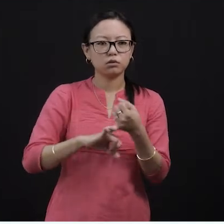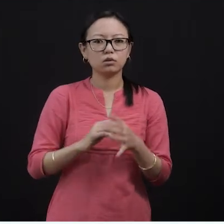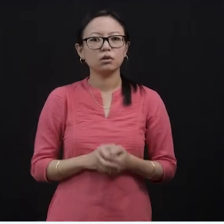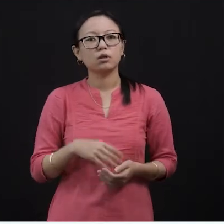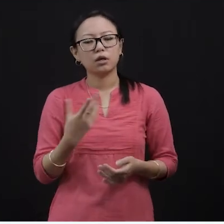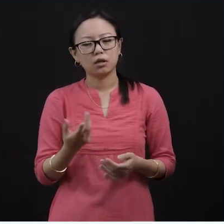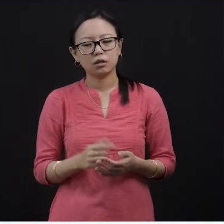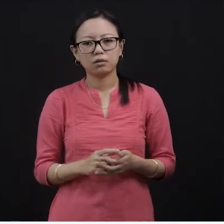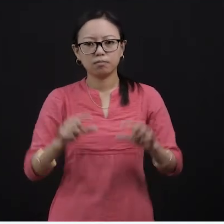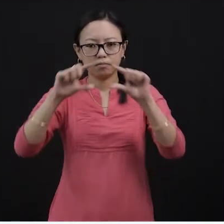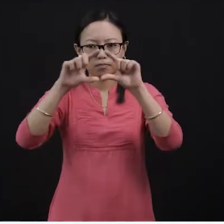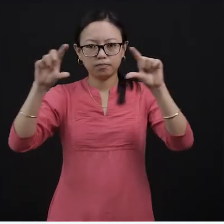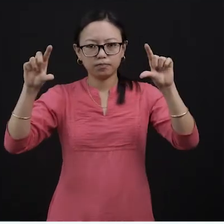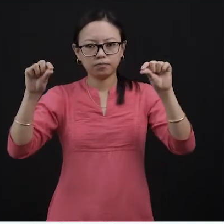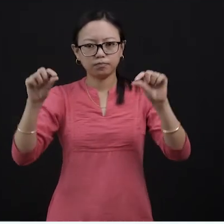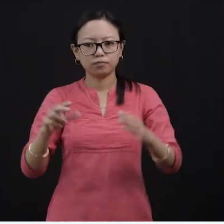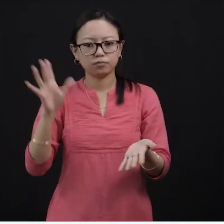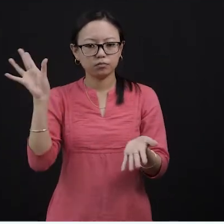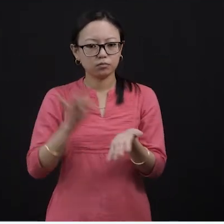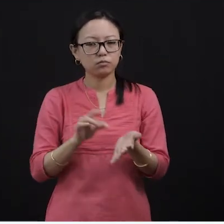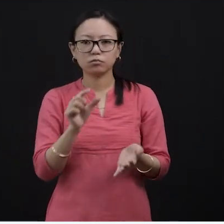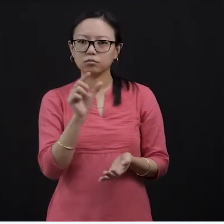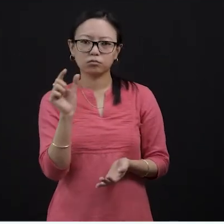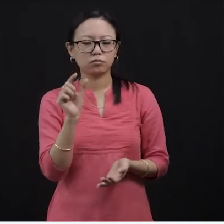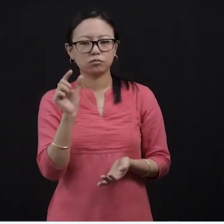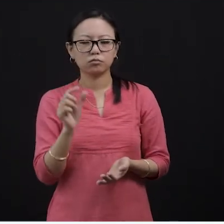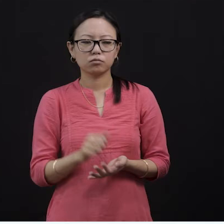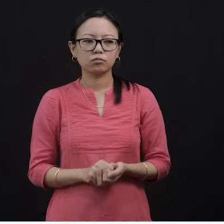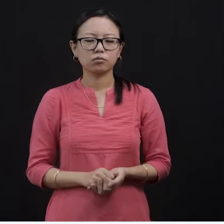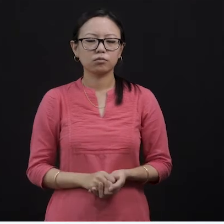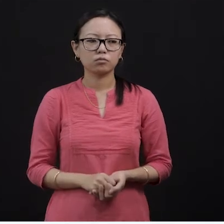magnet. Now, students, what you have to do is you have to